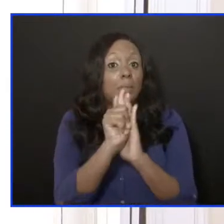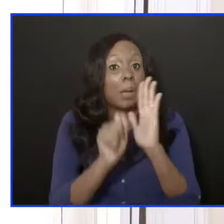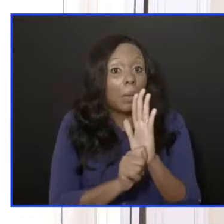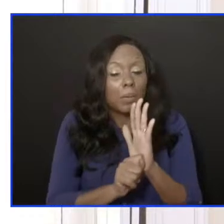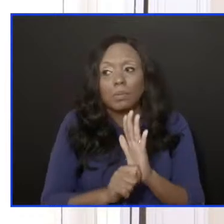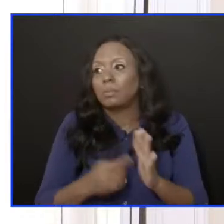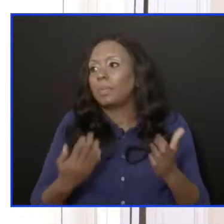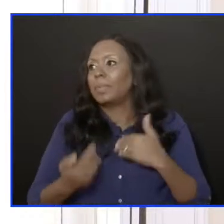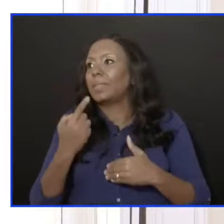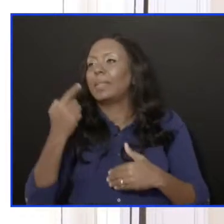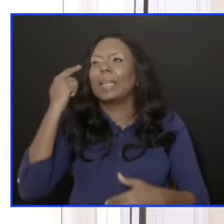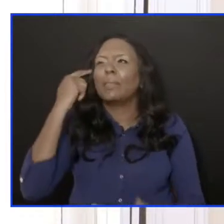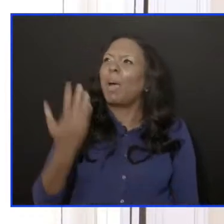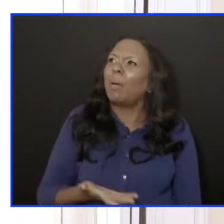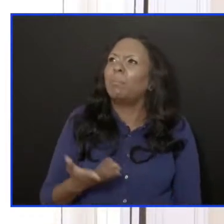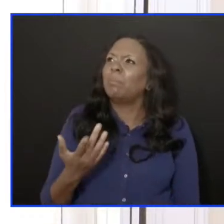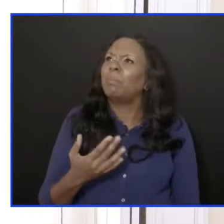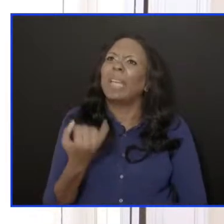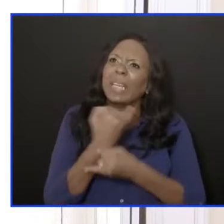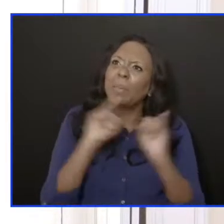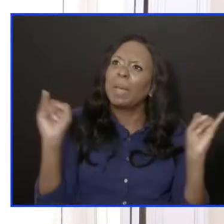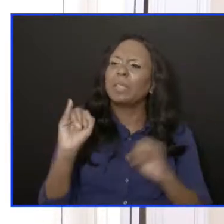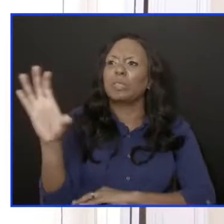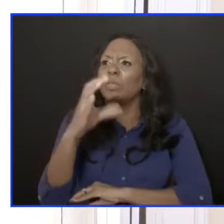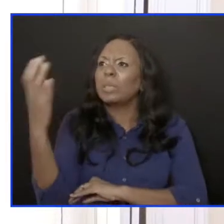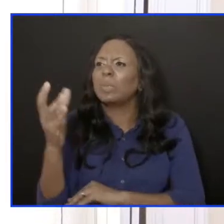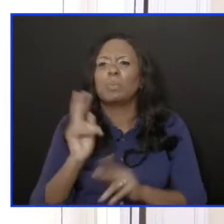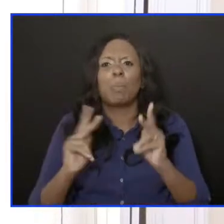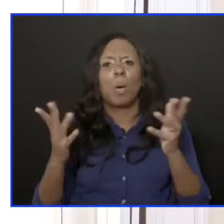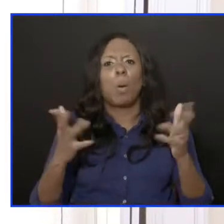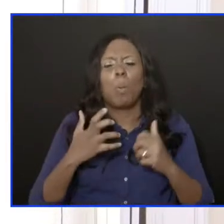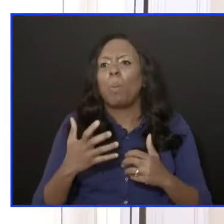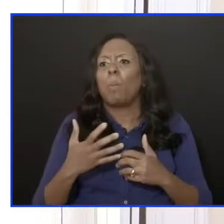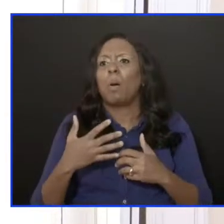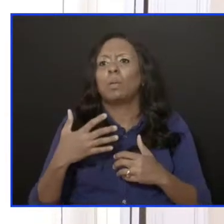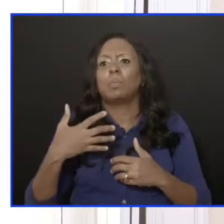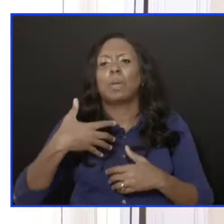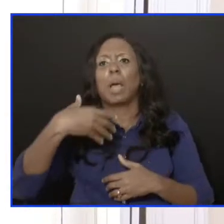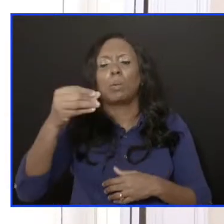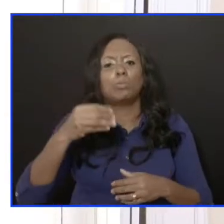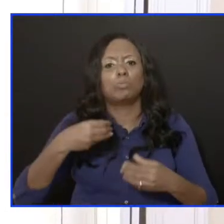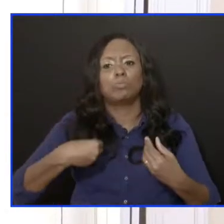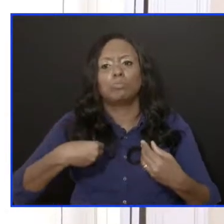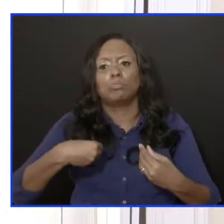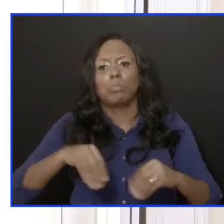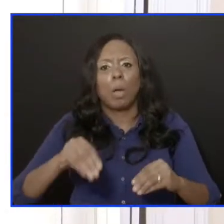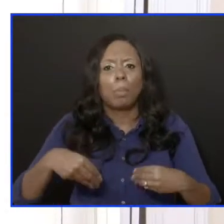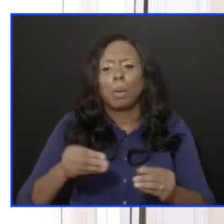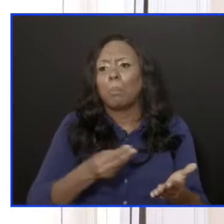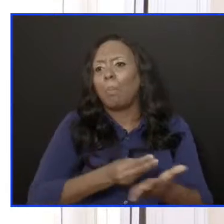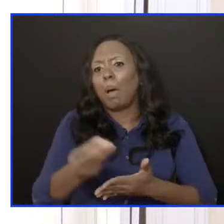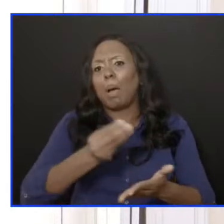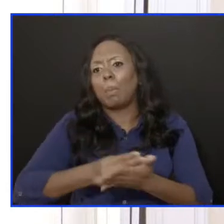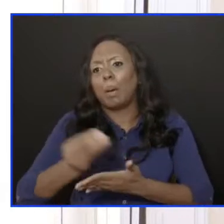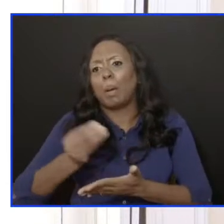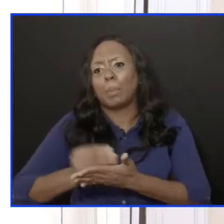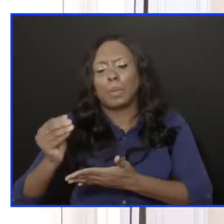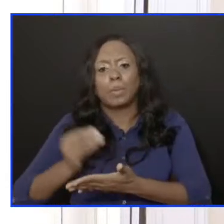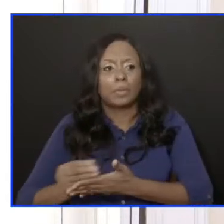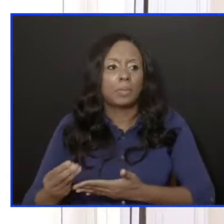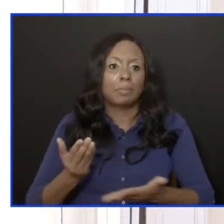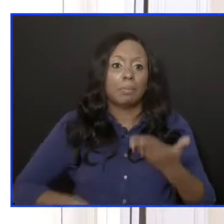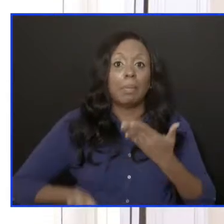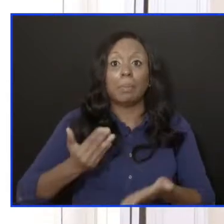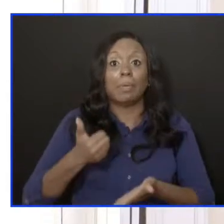for Independence and Christmas, people want to do a little something that would make them feel a little better and a little special, especially for